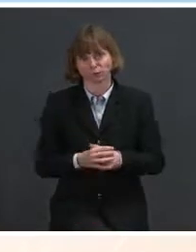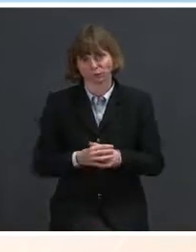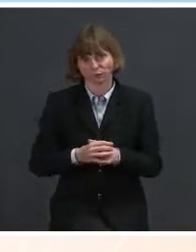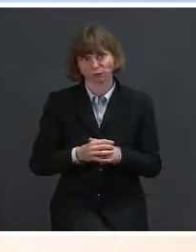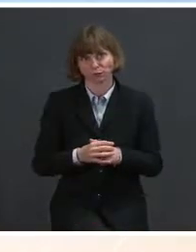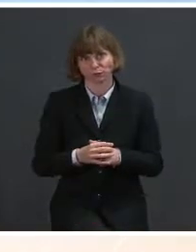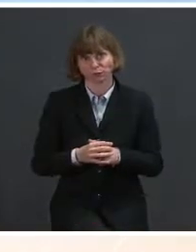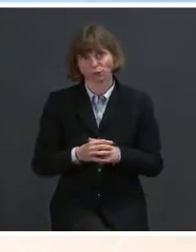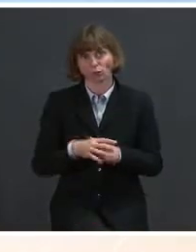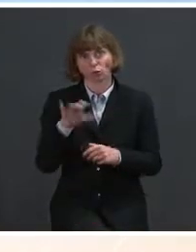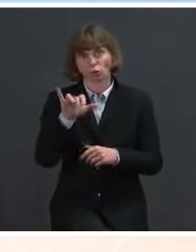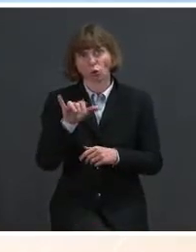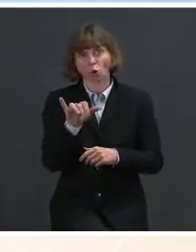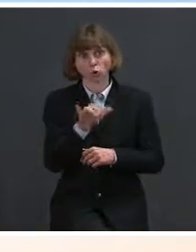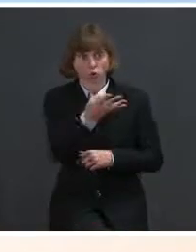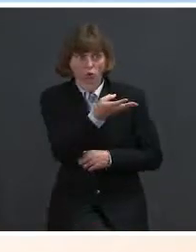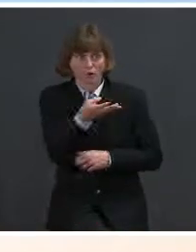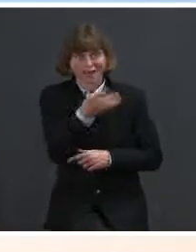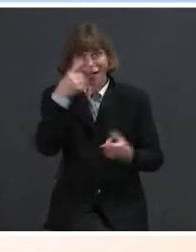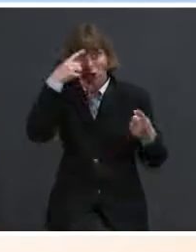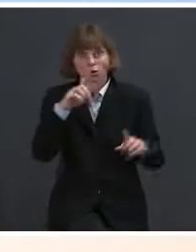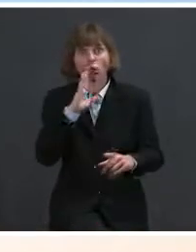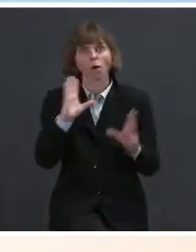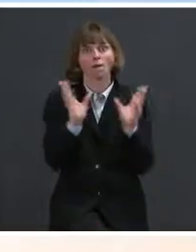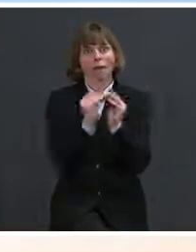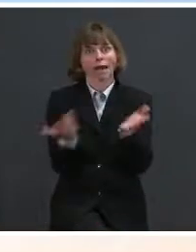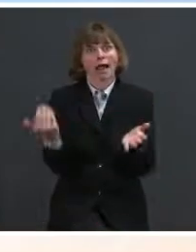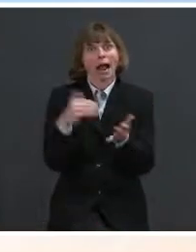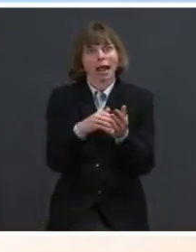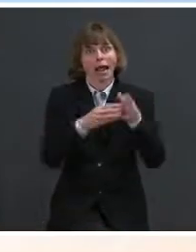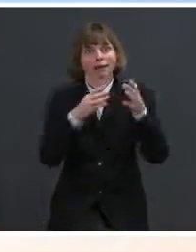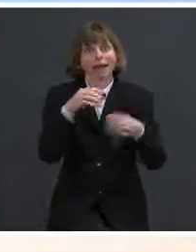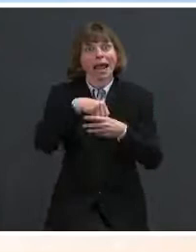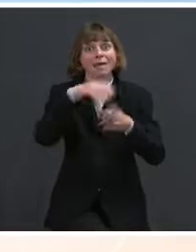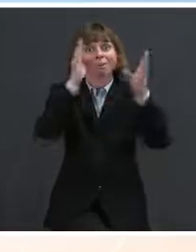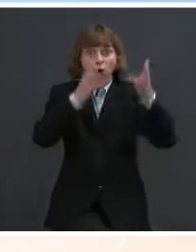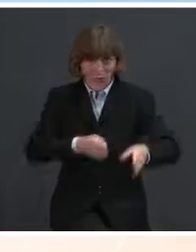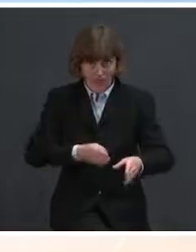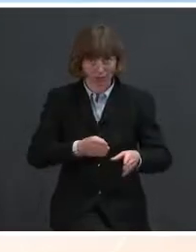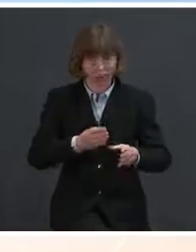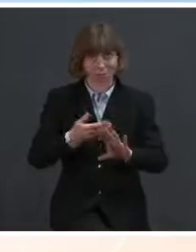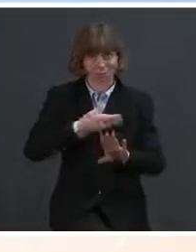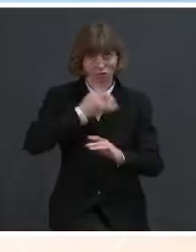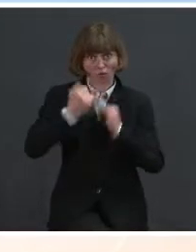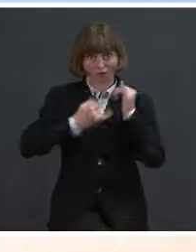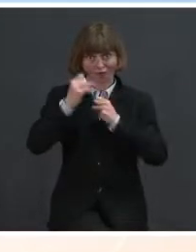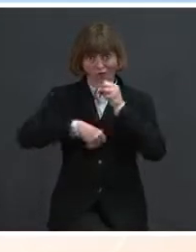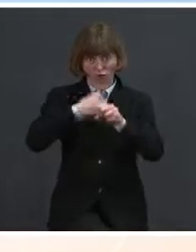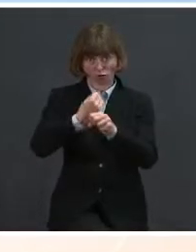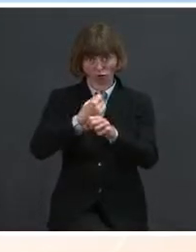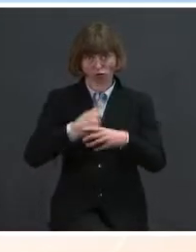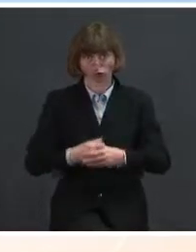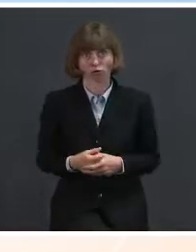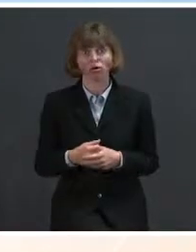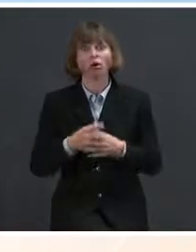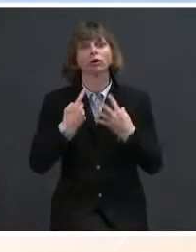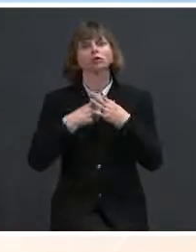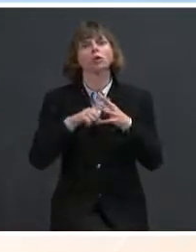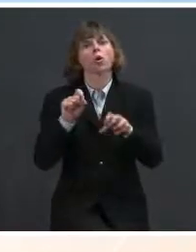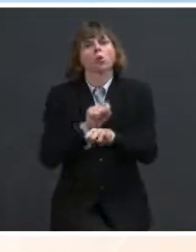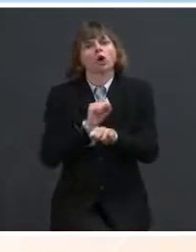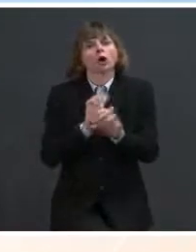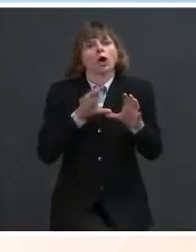that they would meet in person before the end of the year, and they launched a set of working groups, including an emerging technology